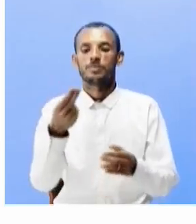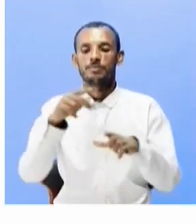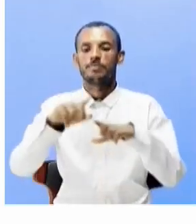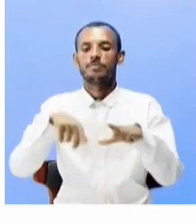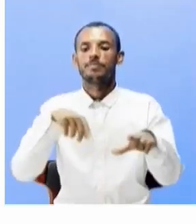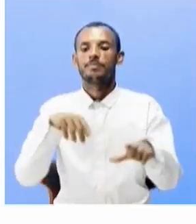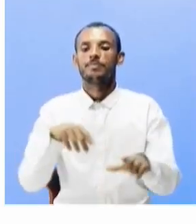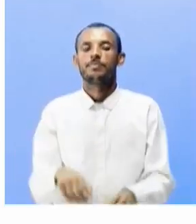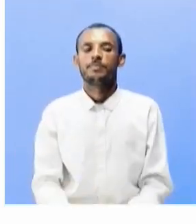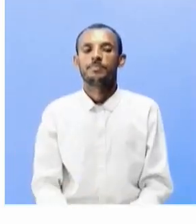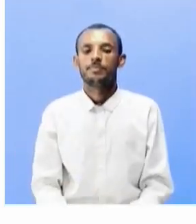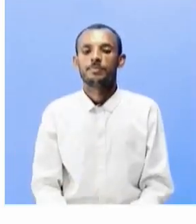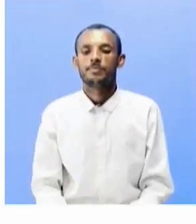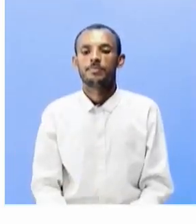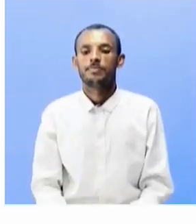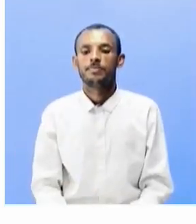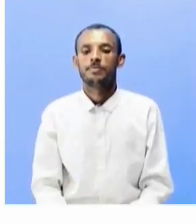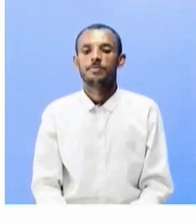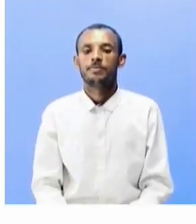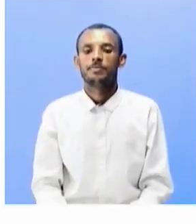using